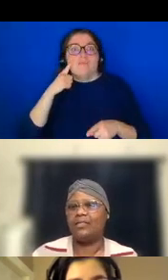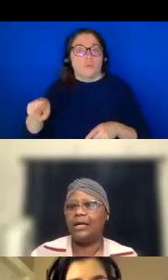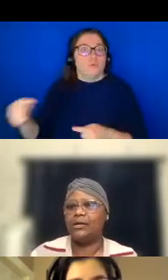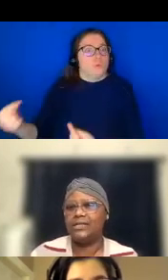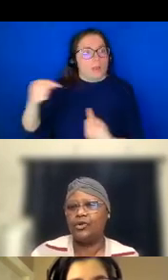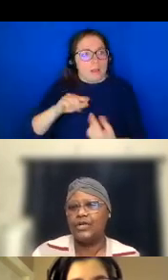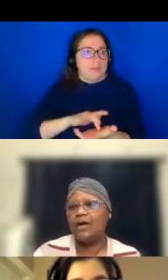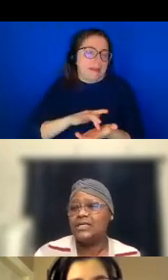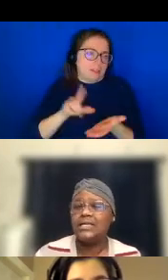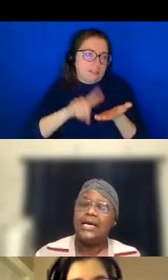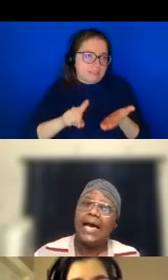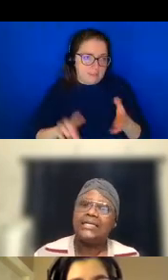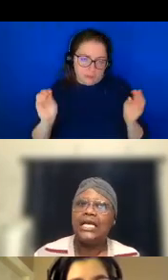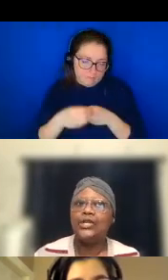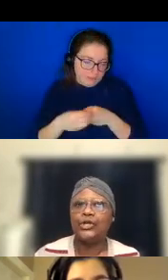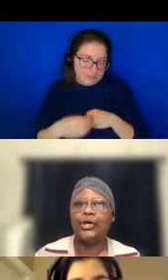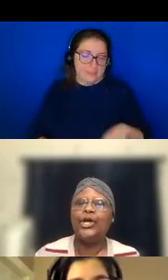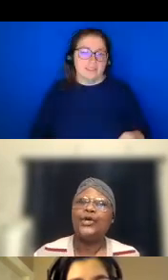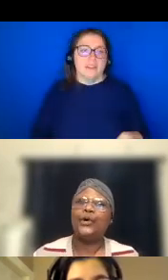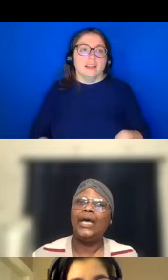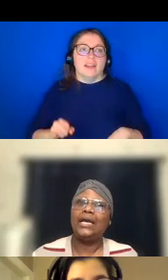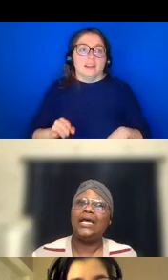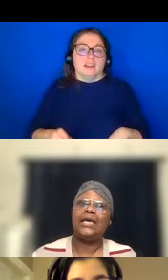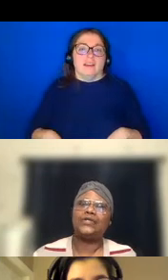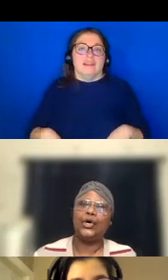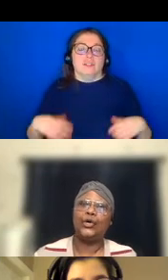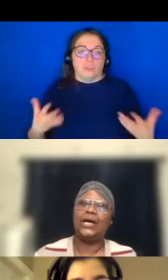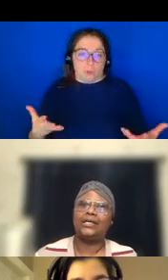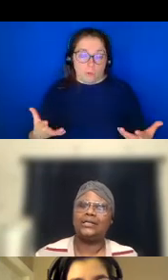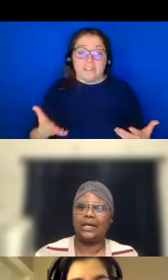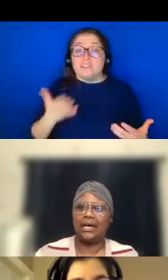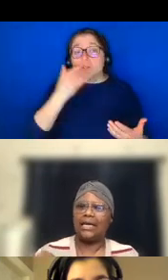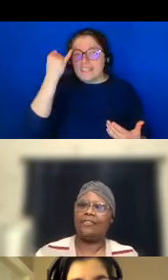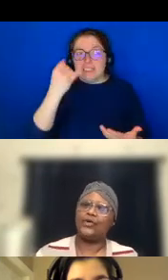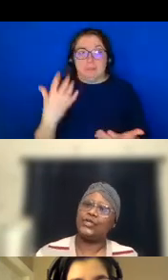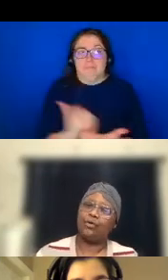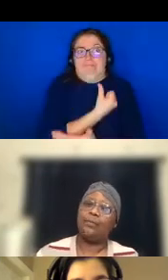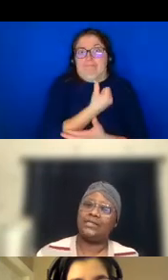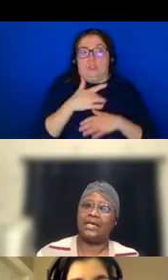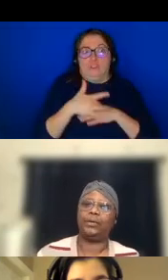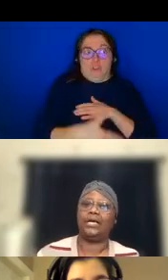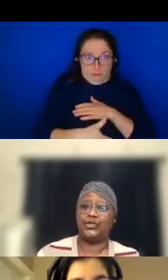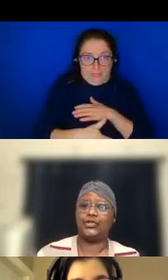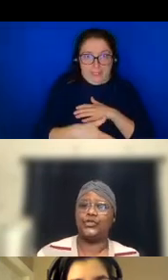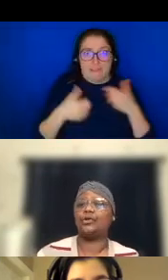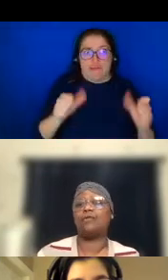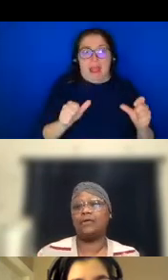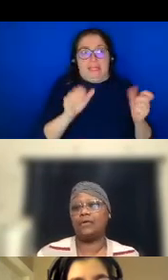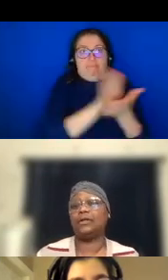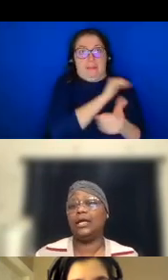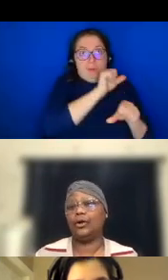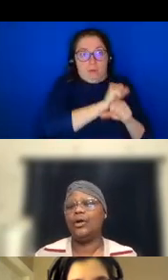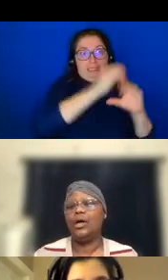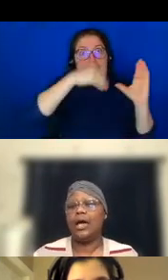at the medical examiner's office as an intern. So it is a good idea to kind of get those agreements in place sooner rather